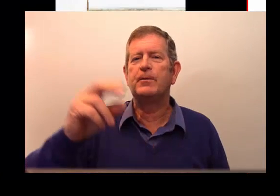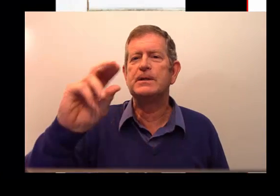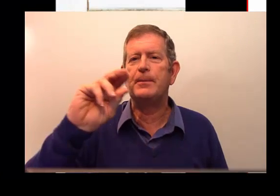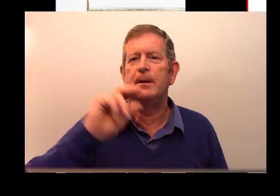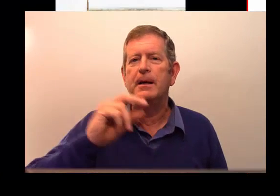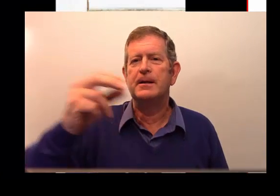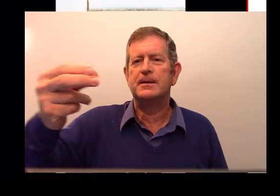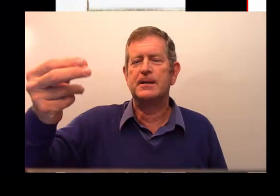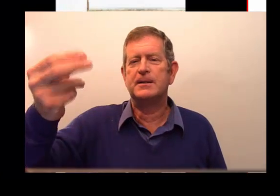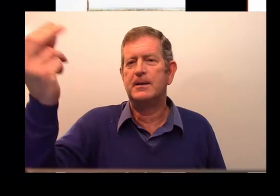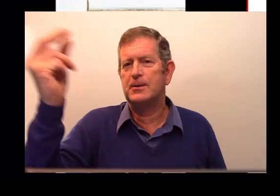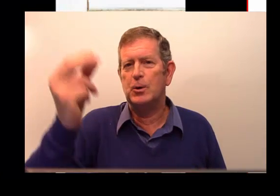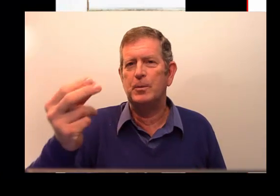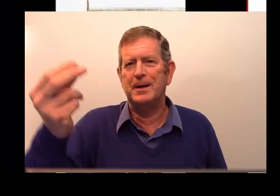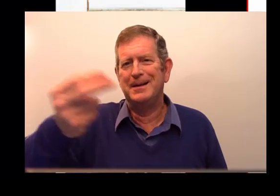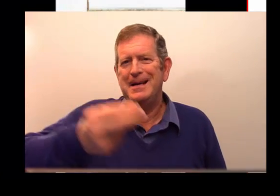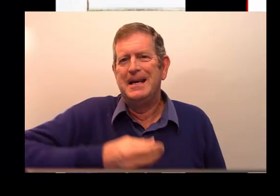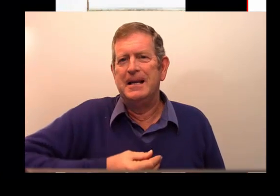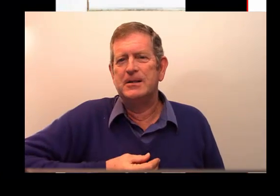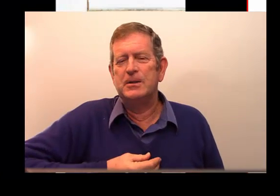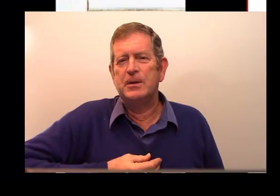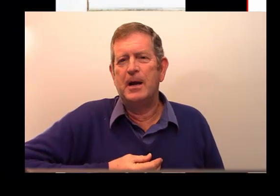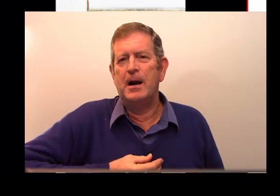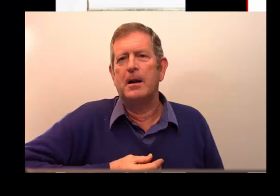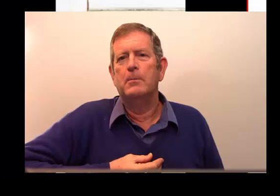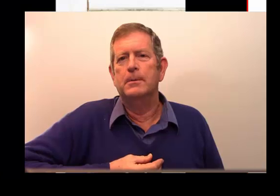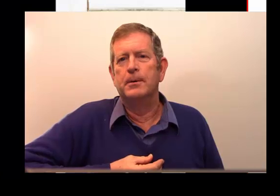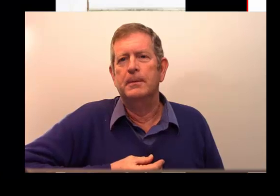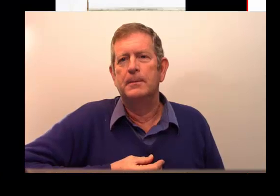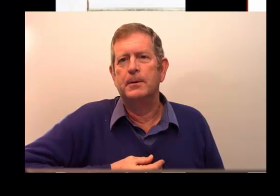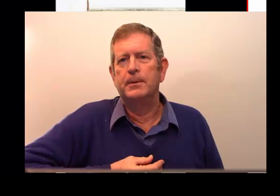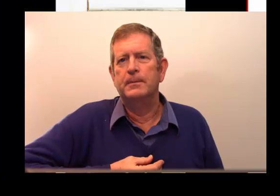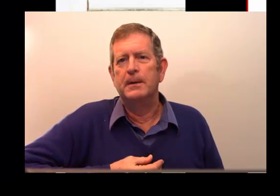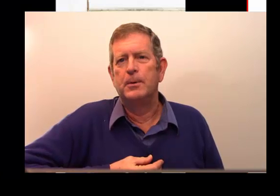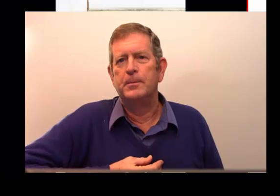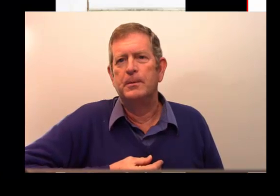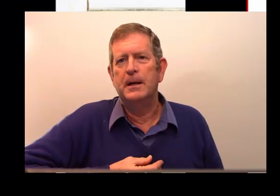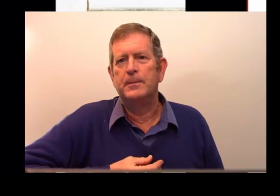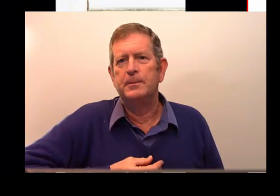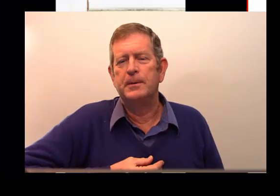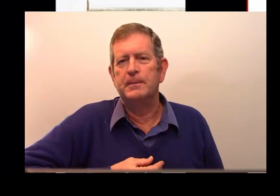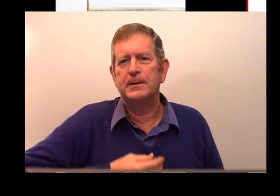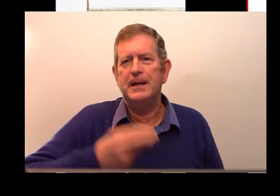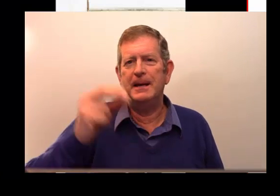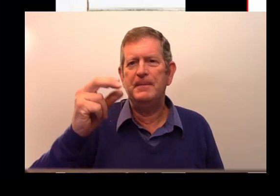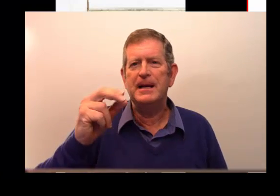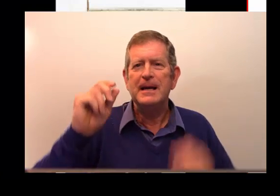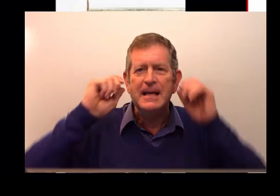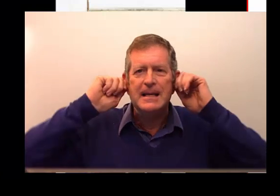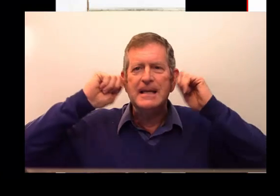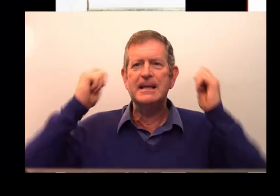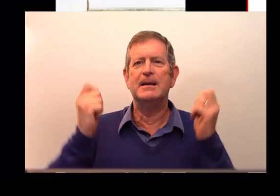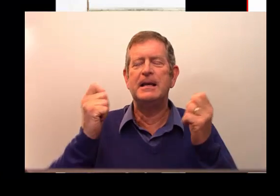When he listens, for example, this is a stethoscope. He listens to the heart. Boom, boom, boom, boom, boom, boom, boom, boom.